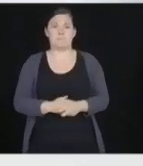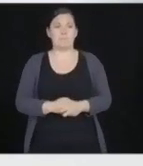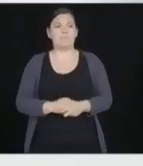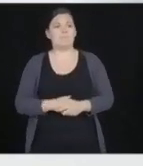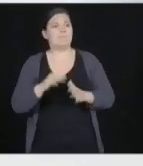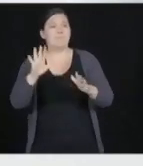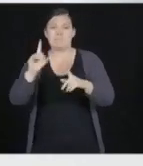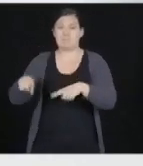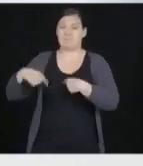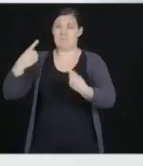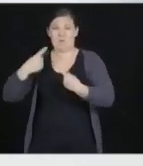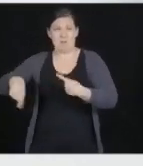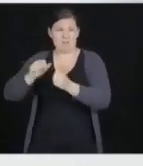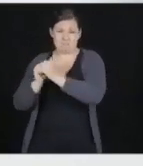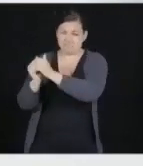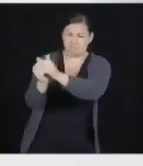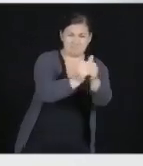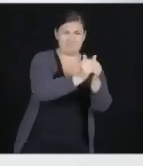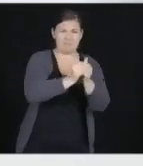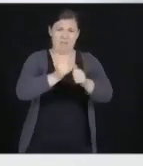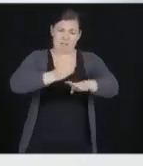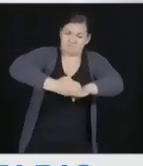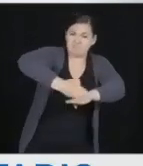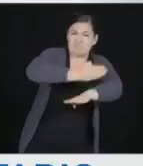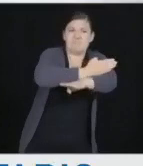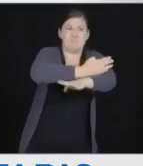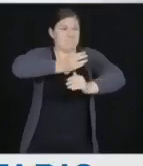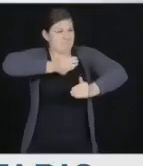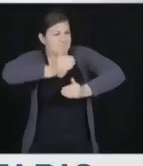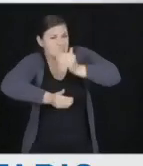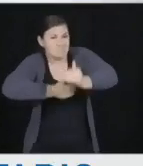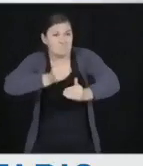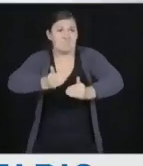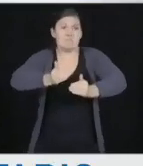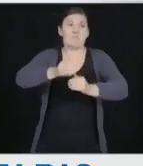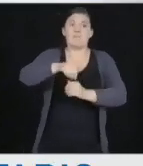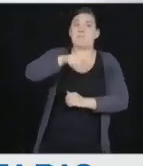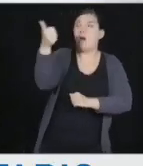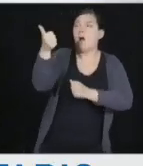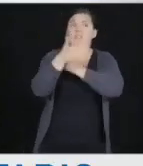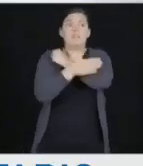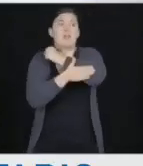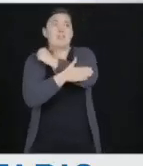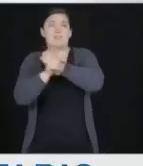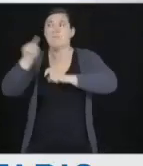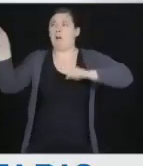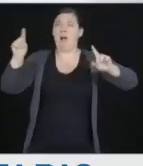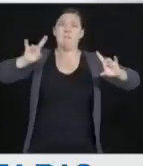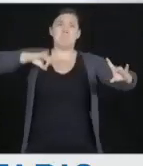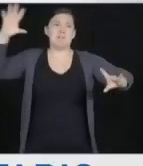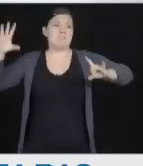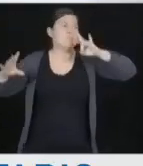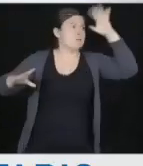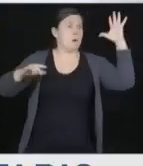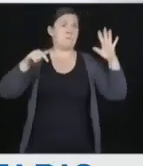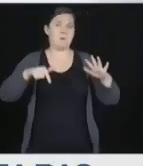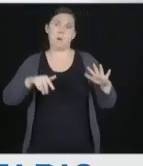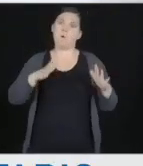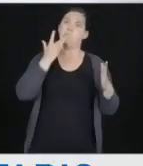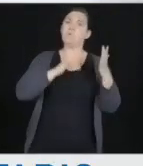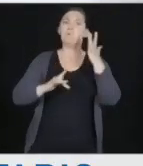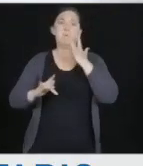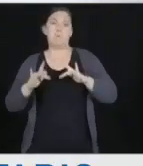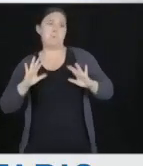reopening, the latest trends in numbers have raised some concern, especially as we begin to reopen schools and